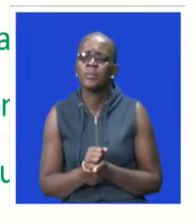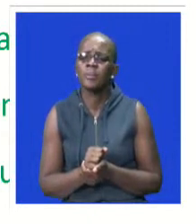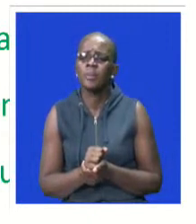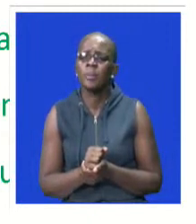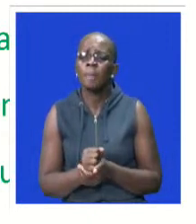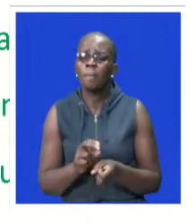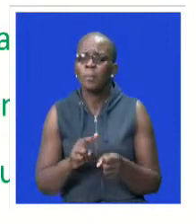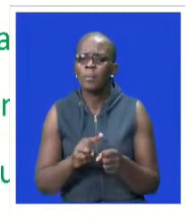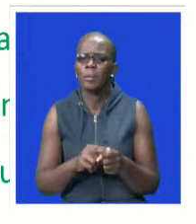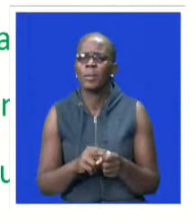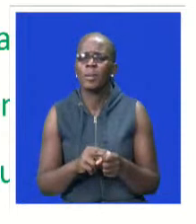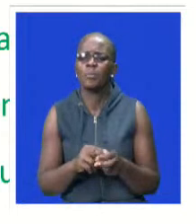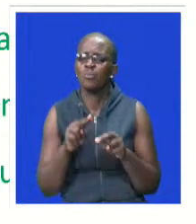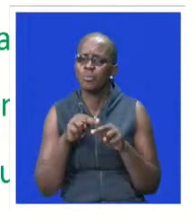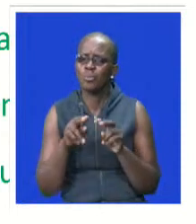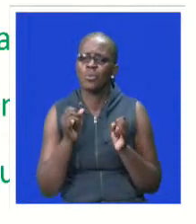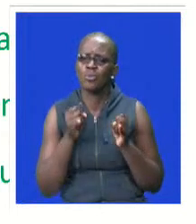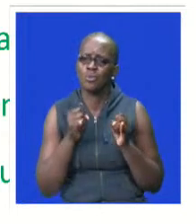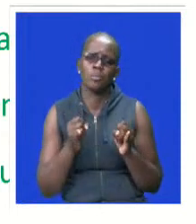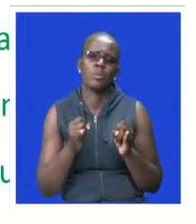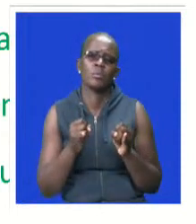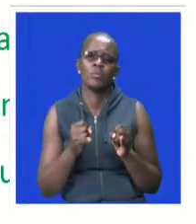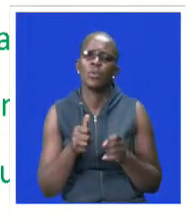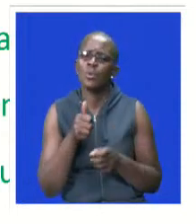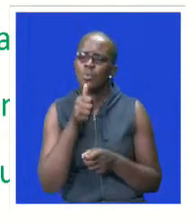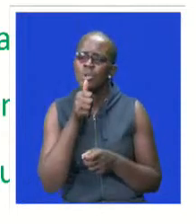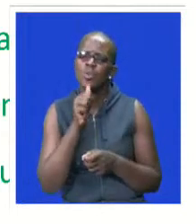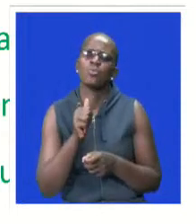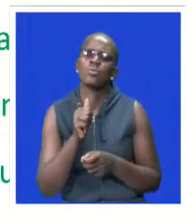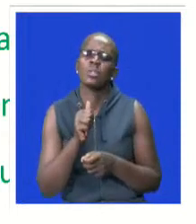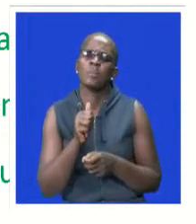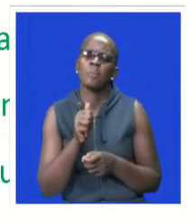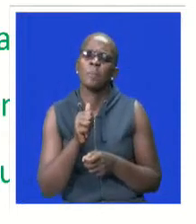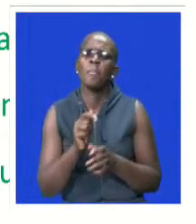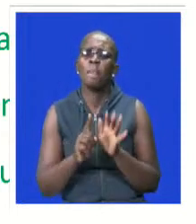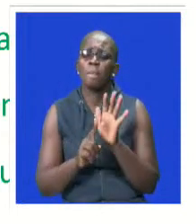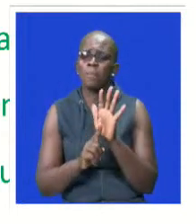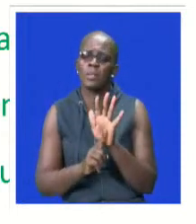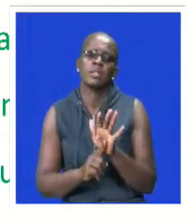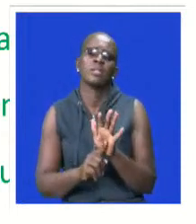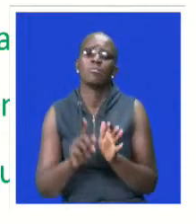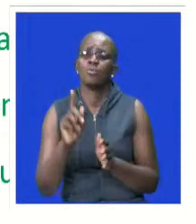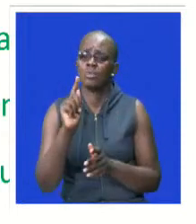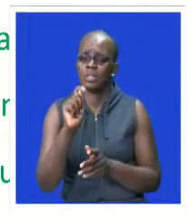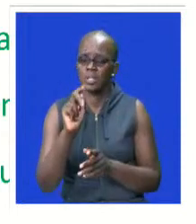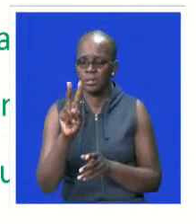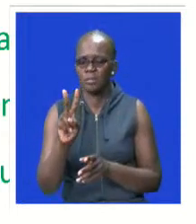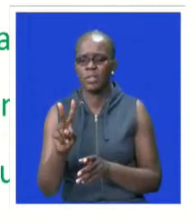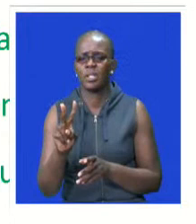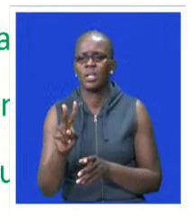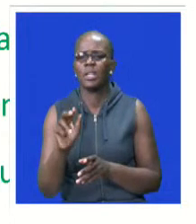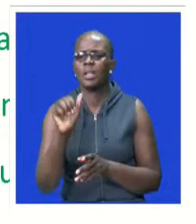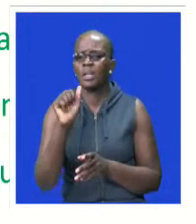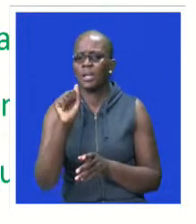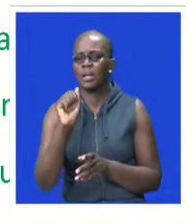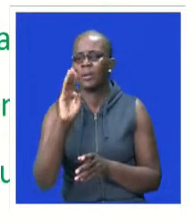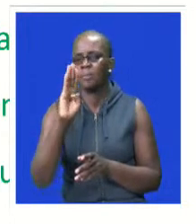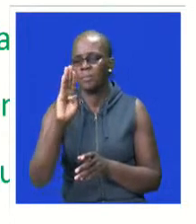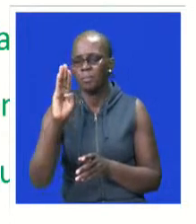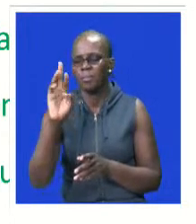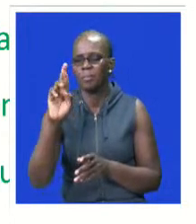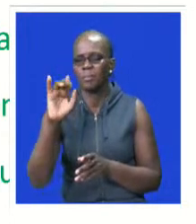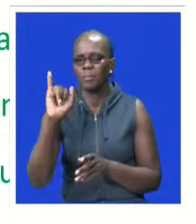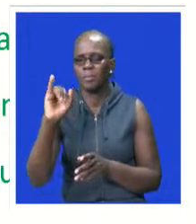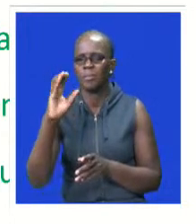informal writing, you can also use abbreviations. You know, you should note that there's a difference between an abbreviation and what? And